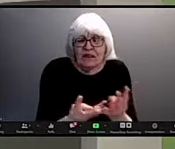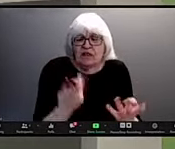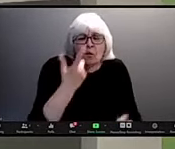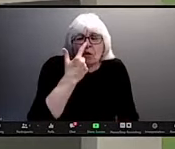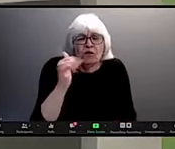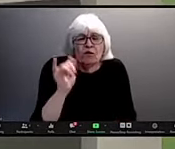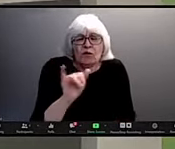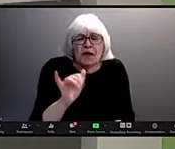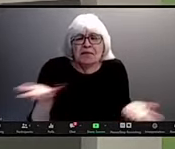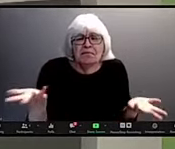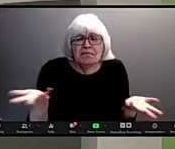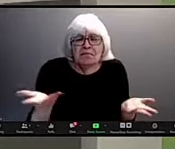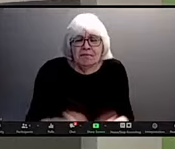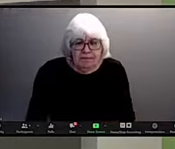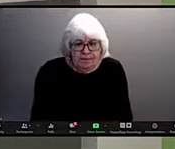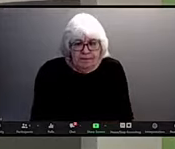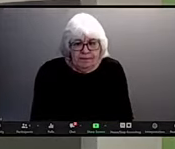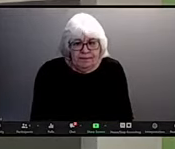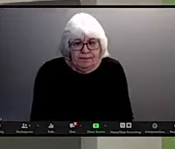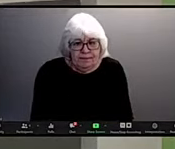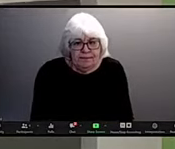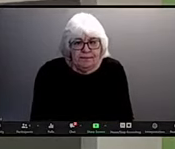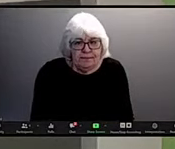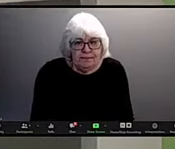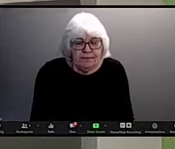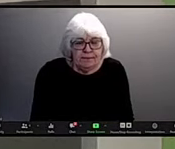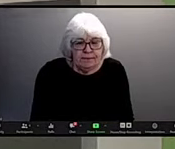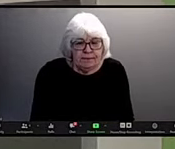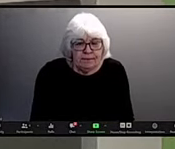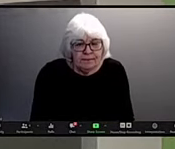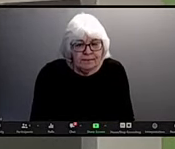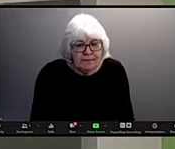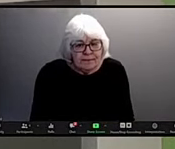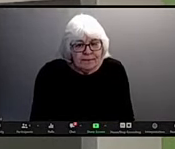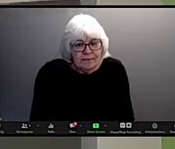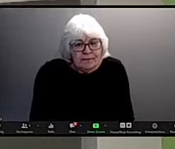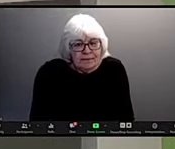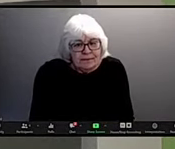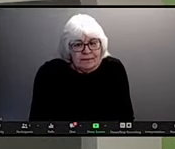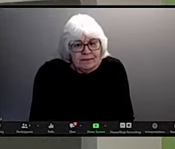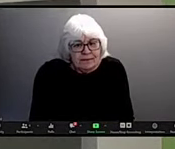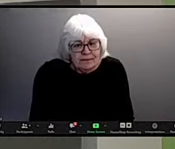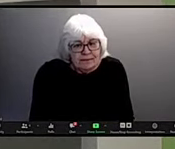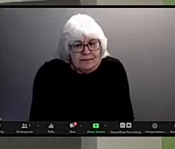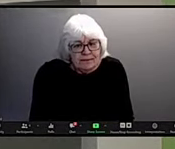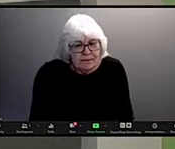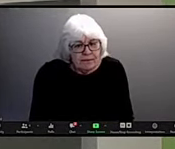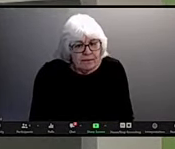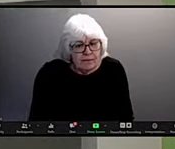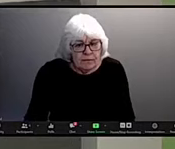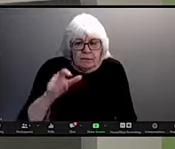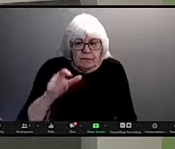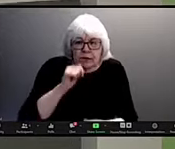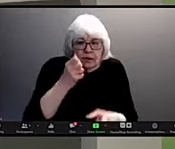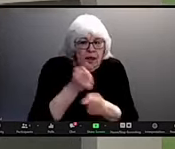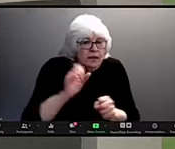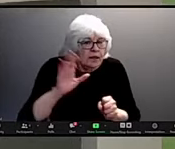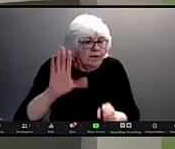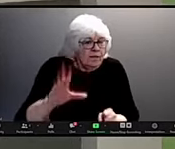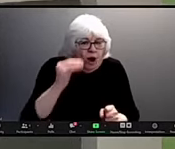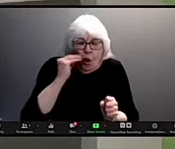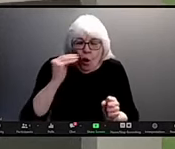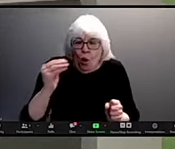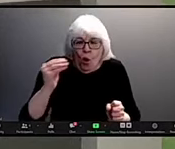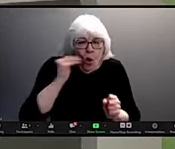So the question on fencing, so it's for a safety. It's not the homeowner's responsibility. The city is doing that in conjunction